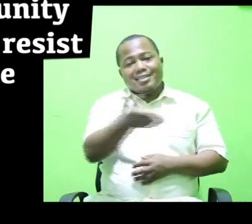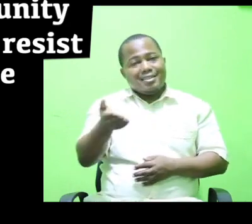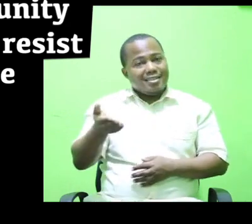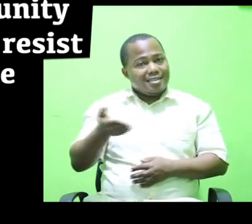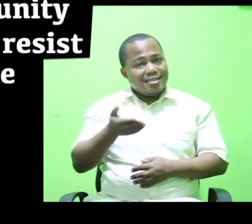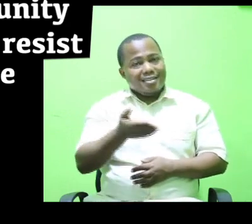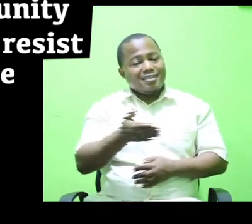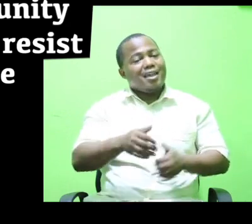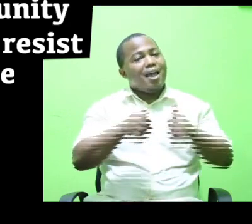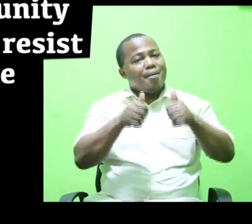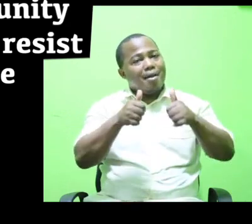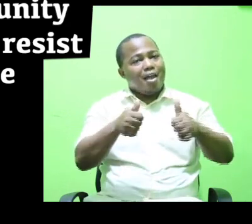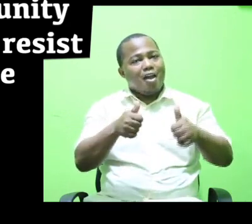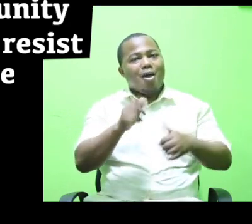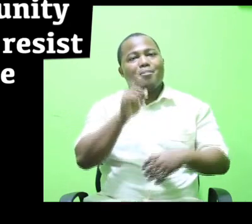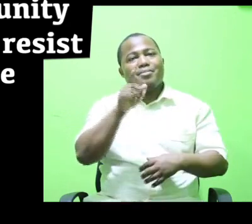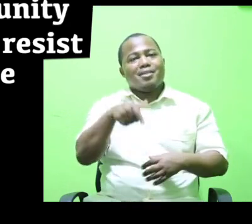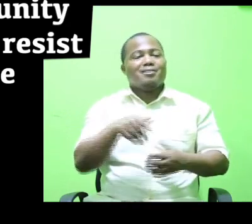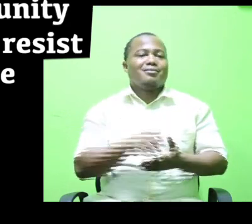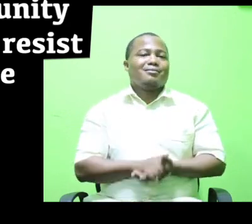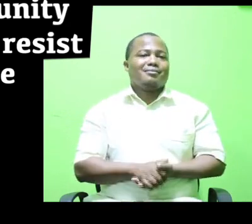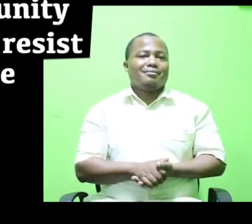it is my hope that